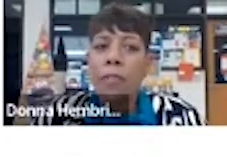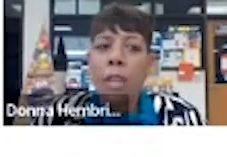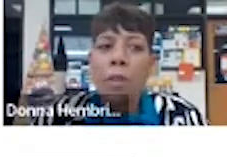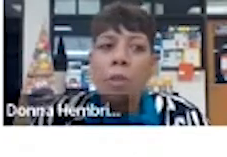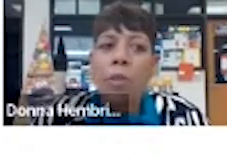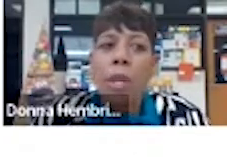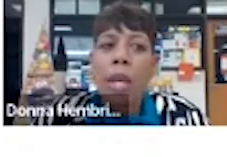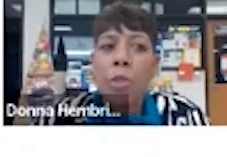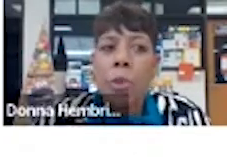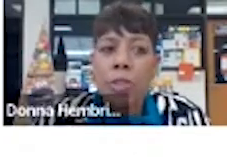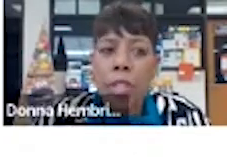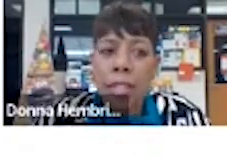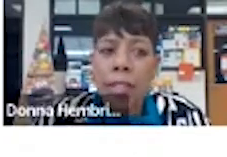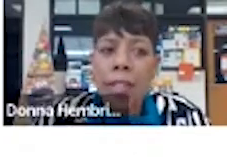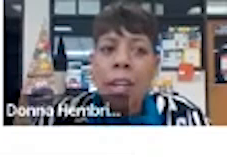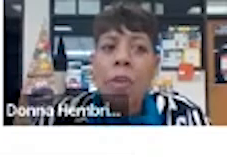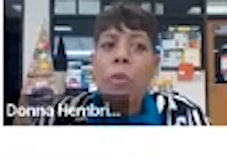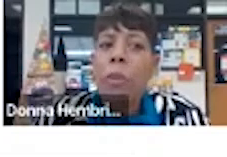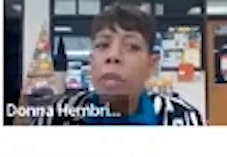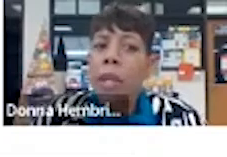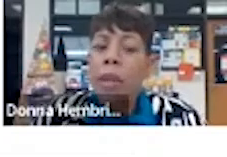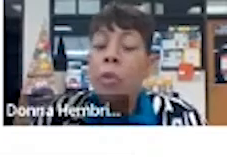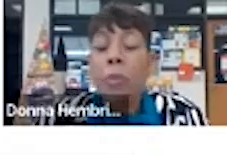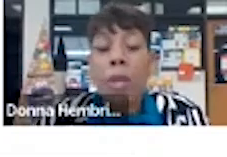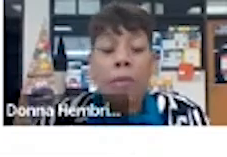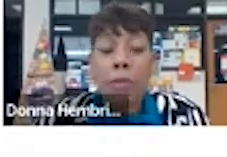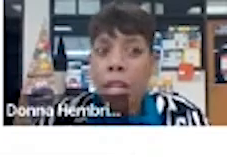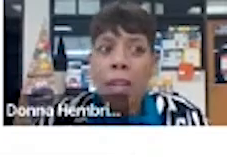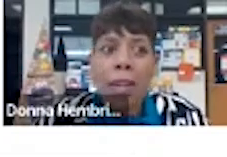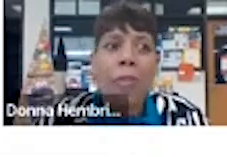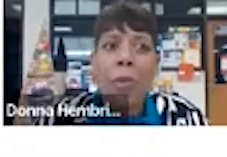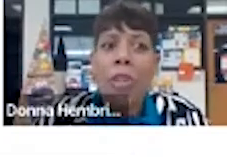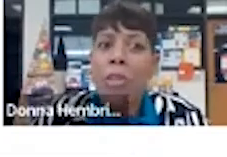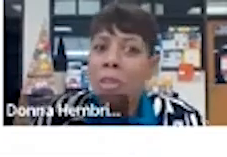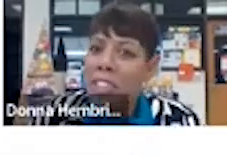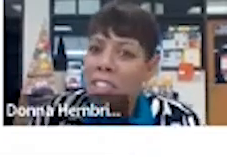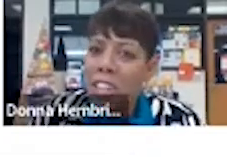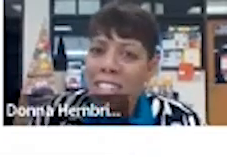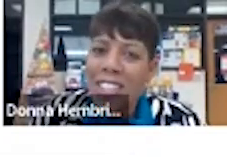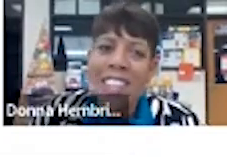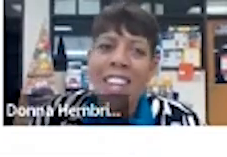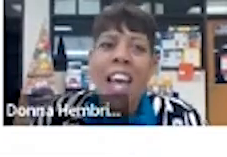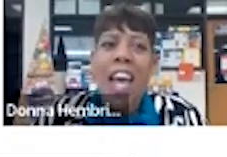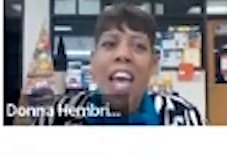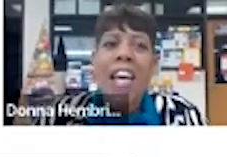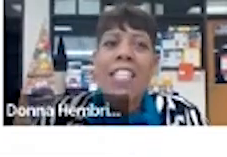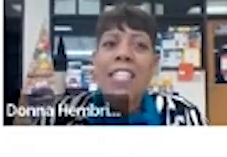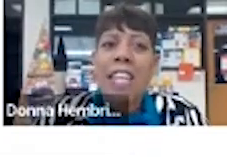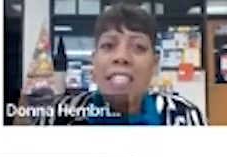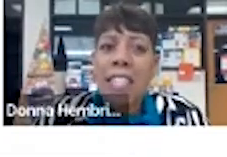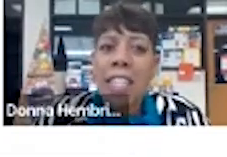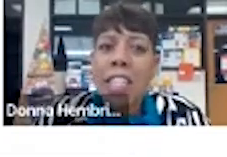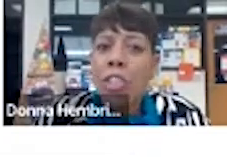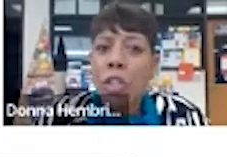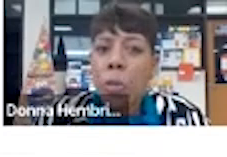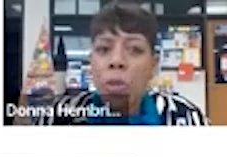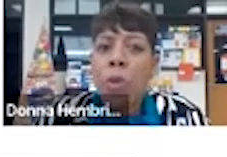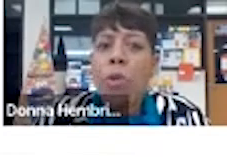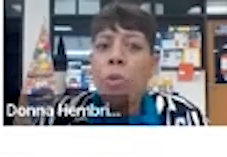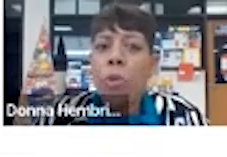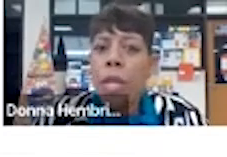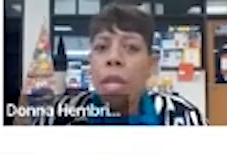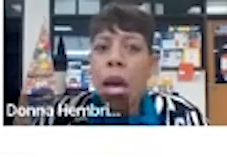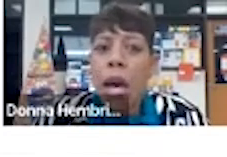For track and field, we have Jordan Reese, who will be running for UNC Charlotte, and Tatalina